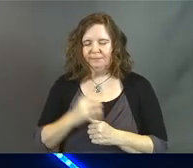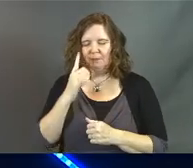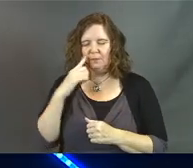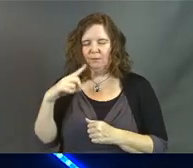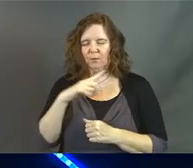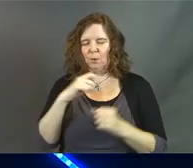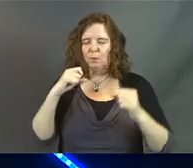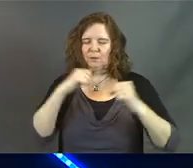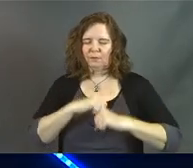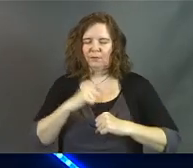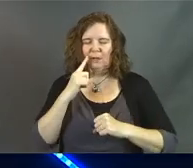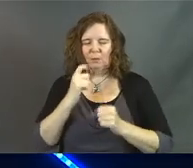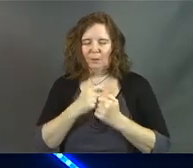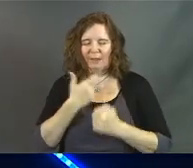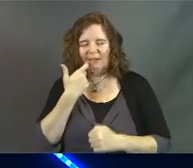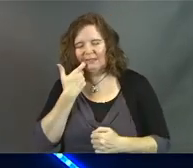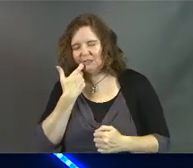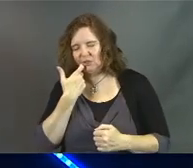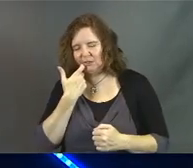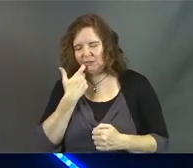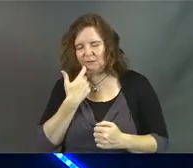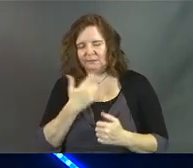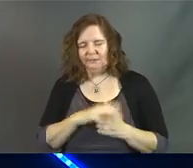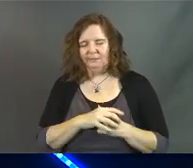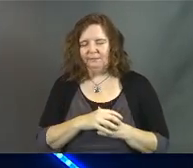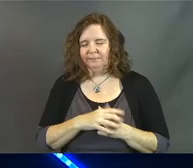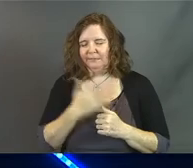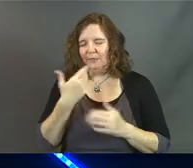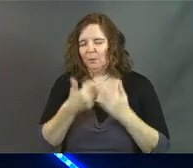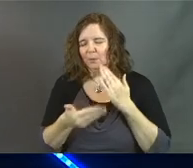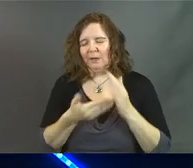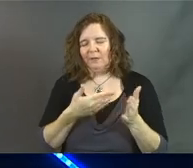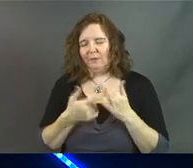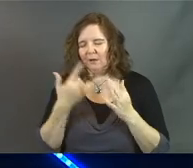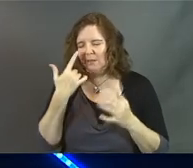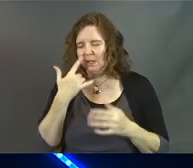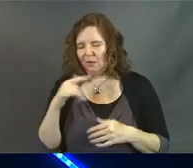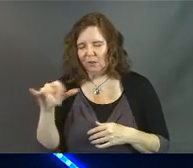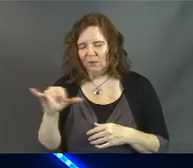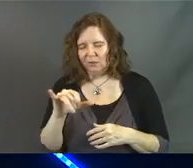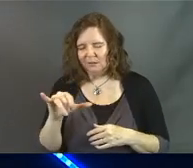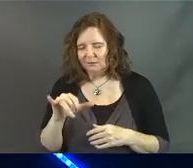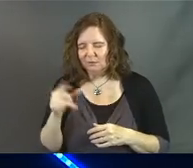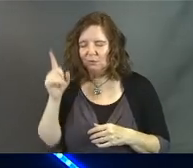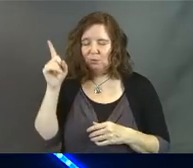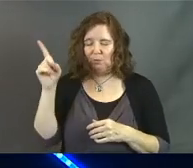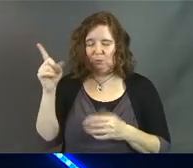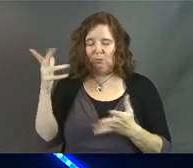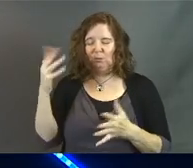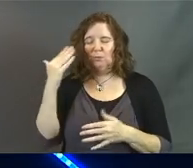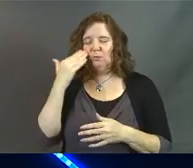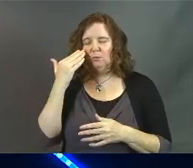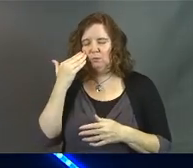for those fighting with addiction, God, whatever that might be, God, you